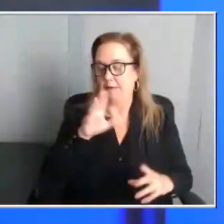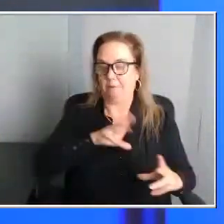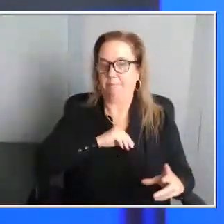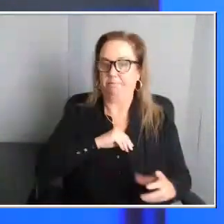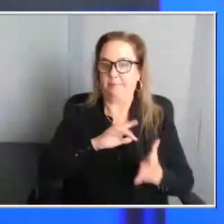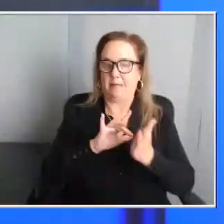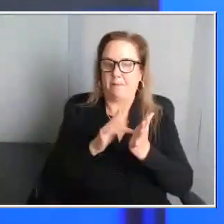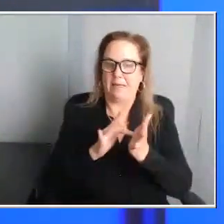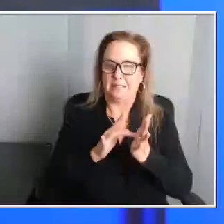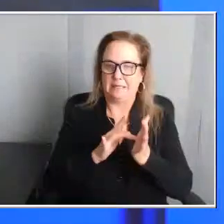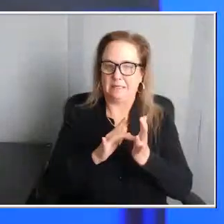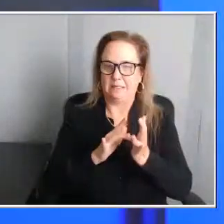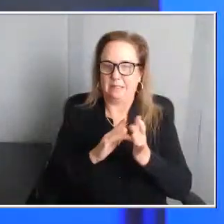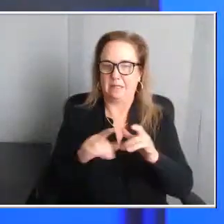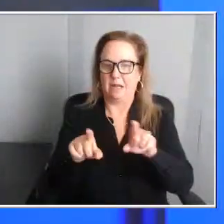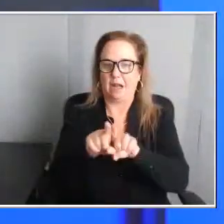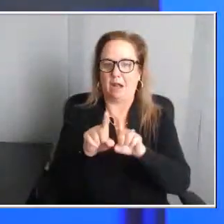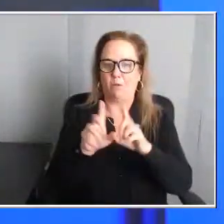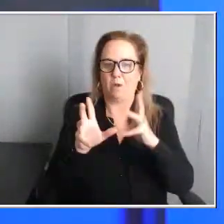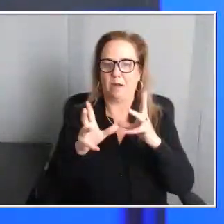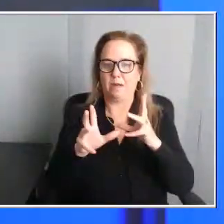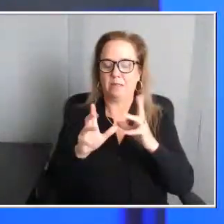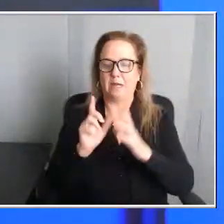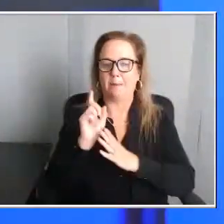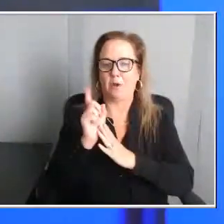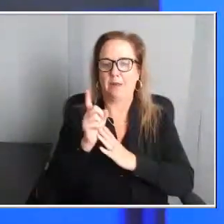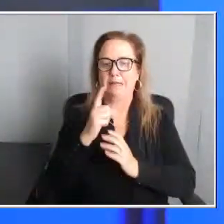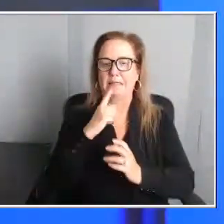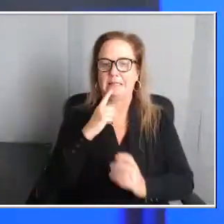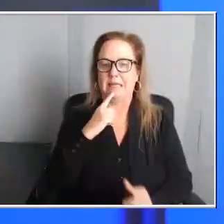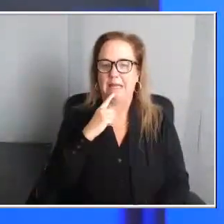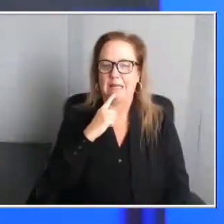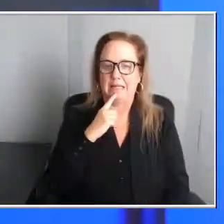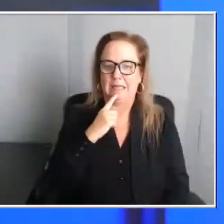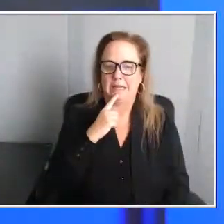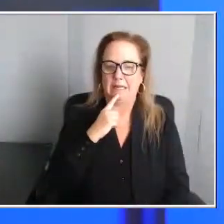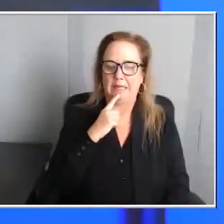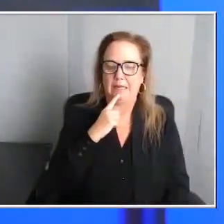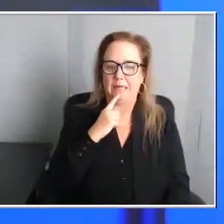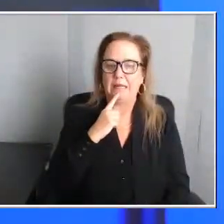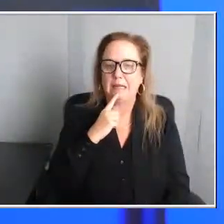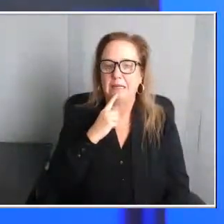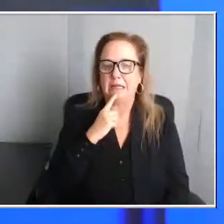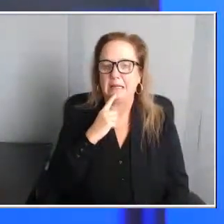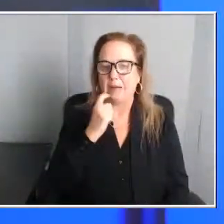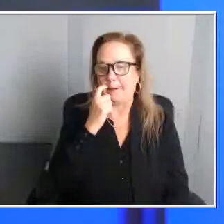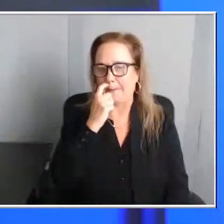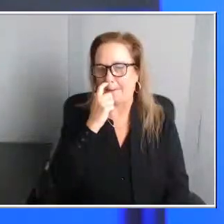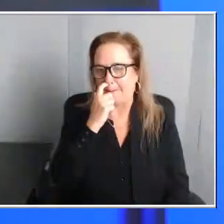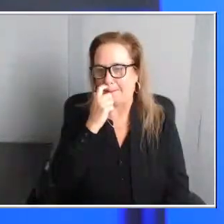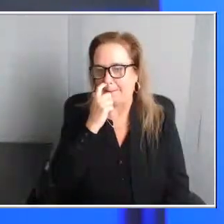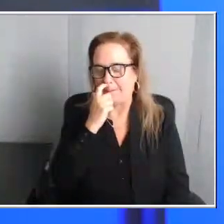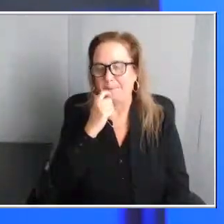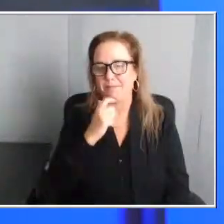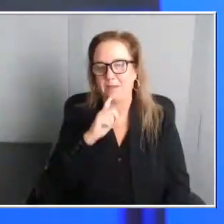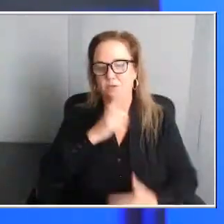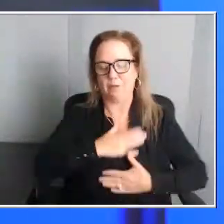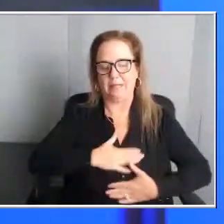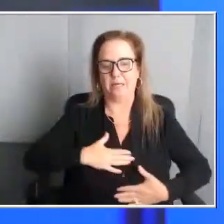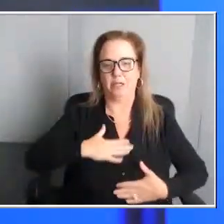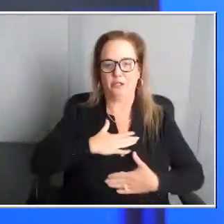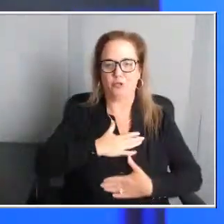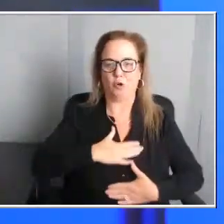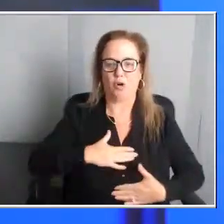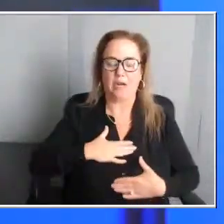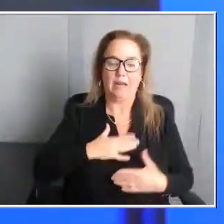well. I also just want to take a quick moment to say that it's a joy that,